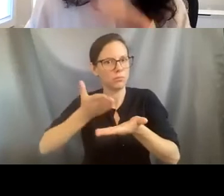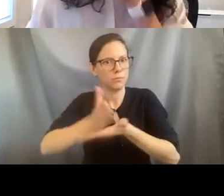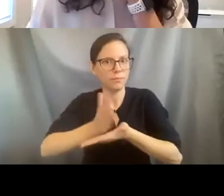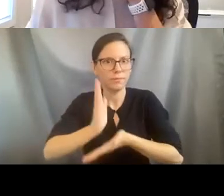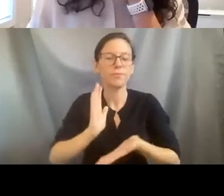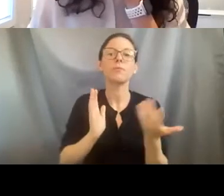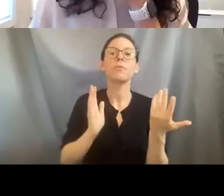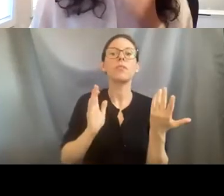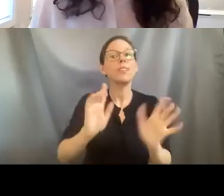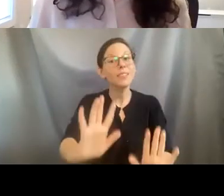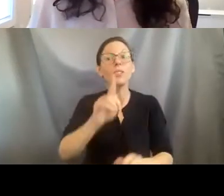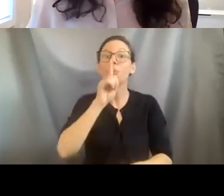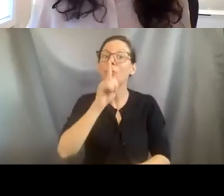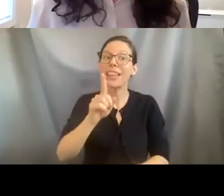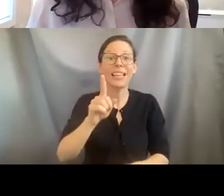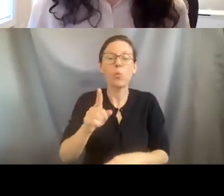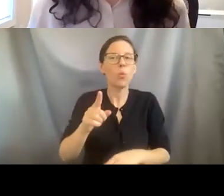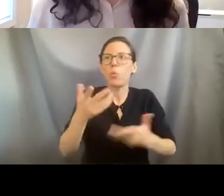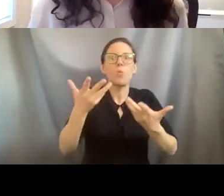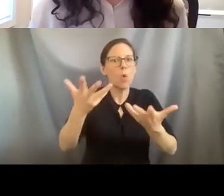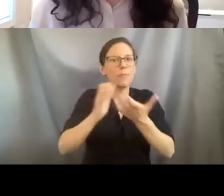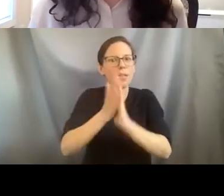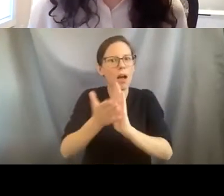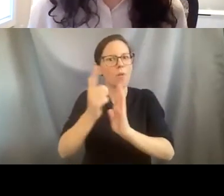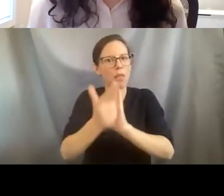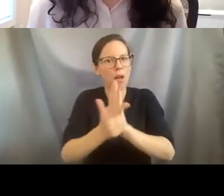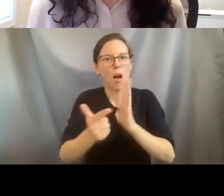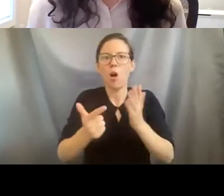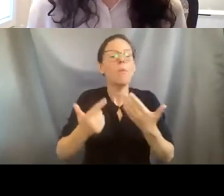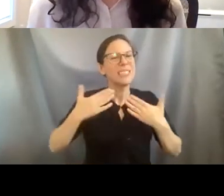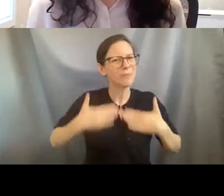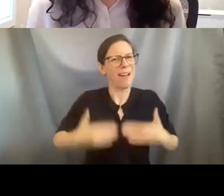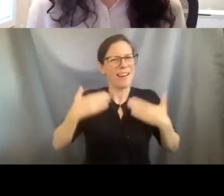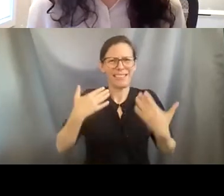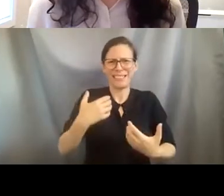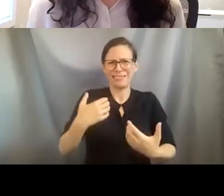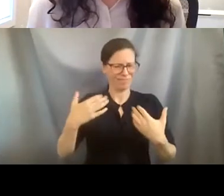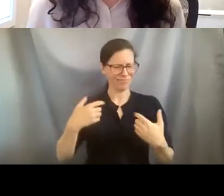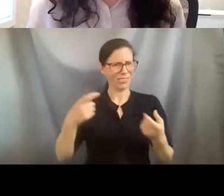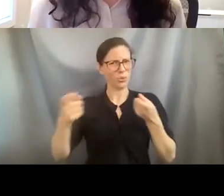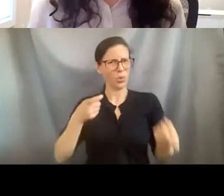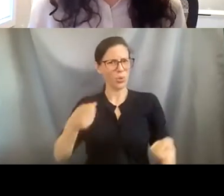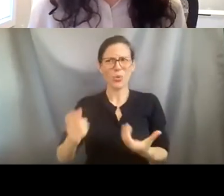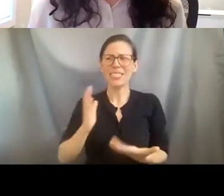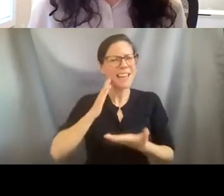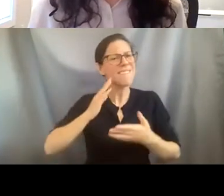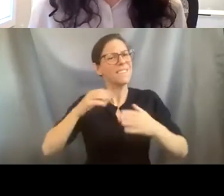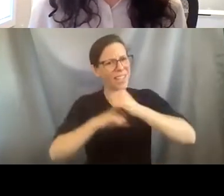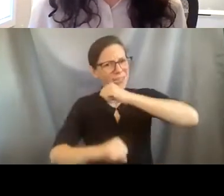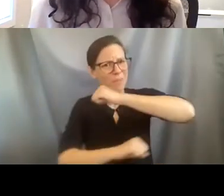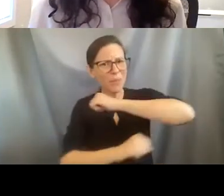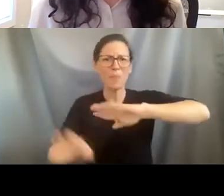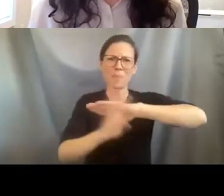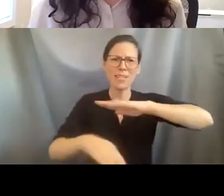a fundamental human right. And no one should be able to decide for us if, when, how, or with whom